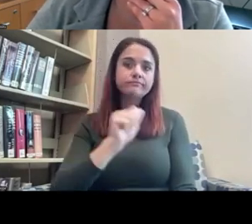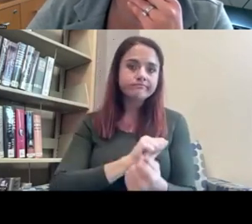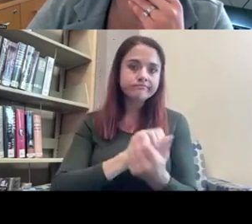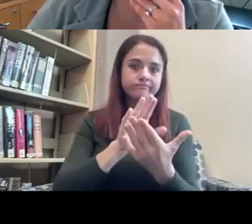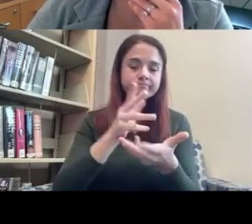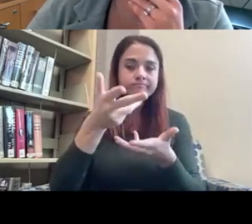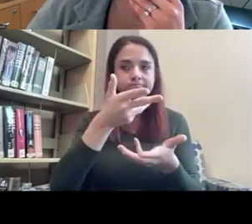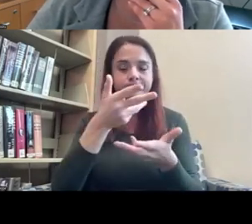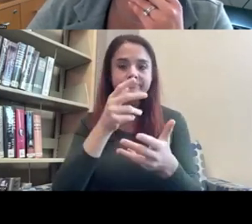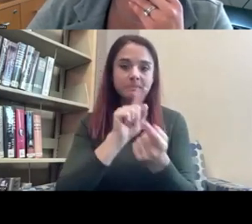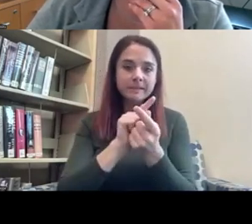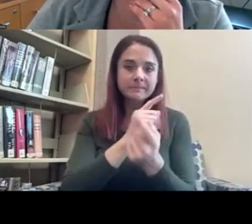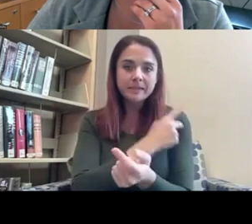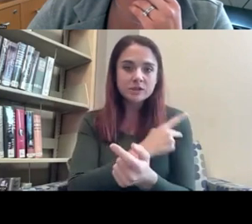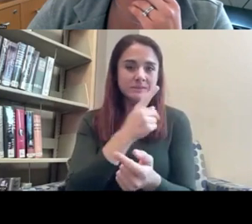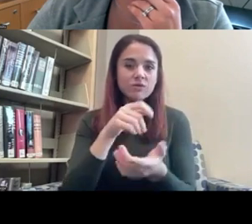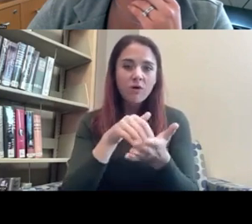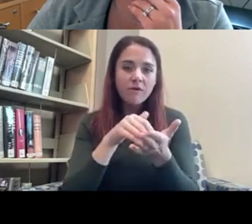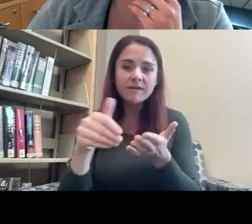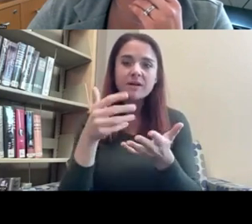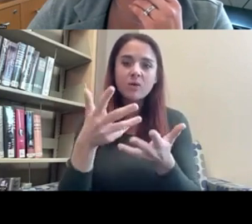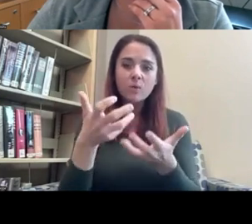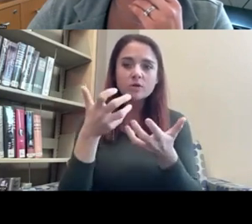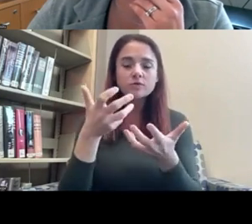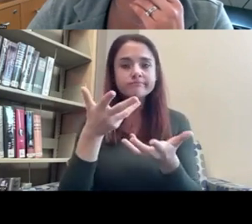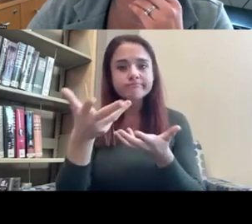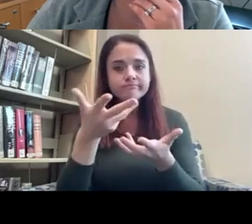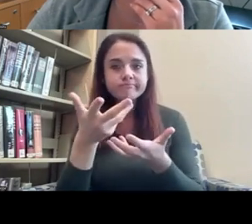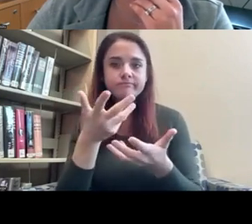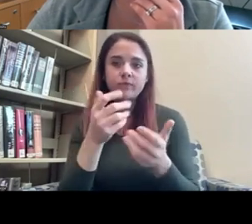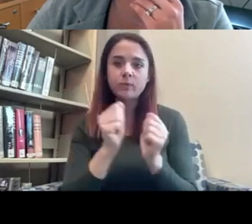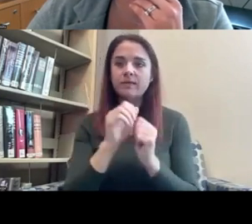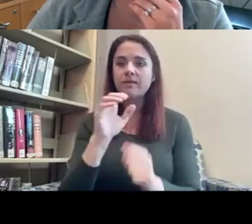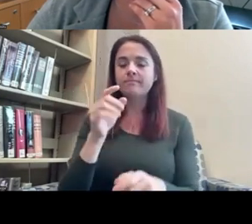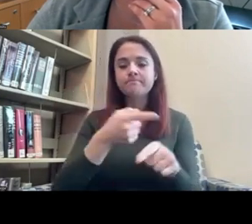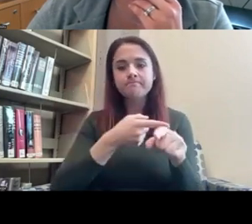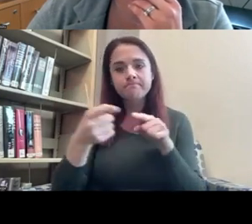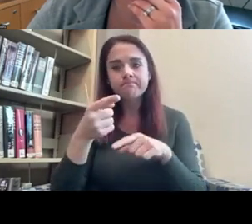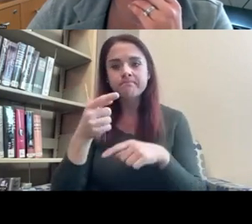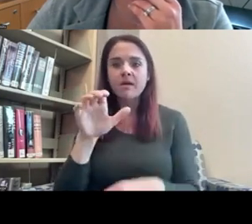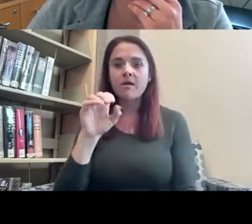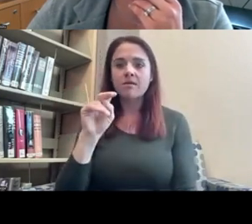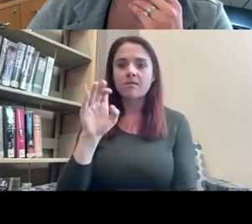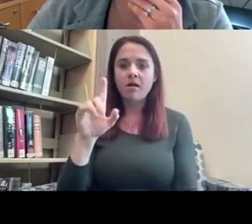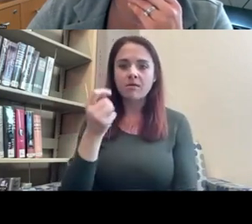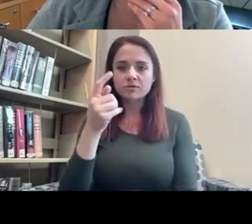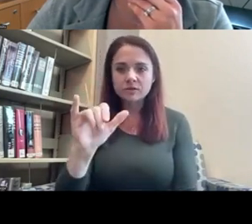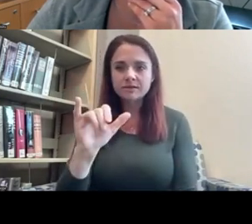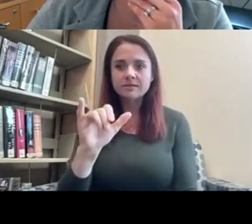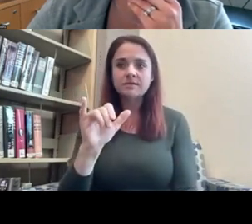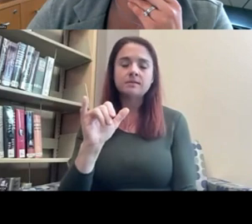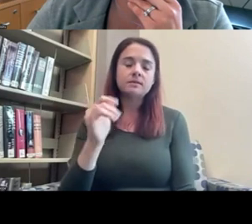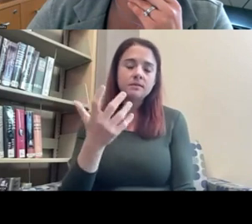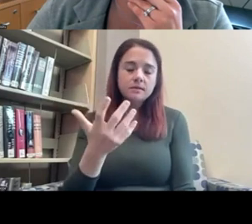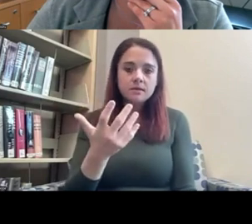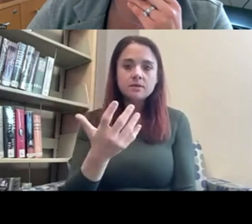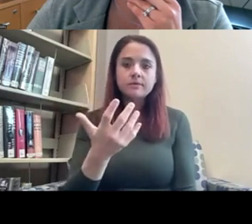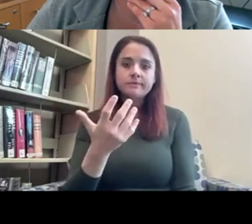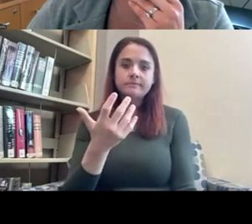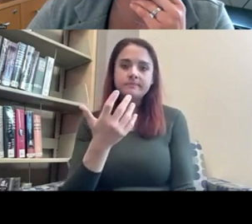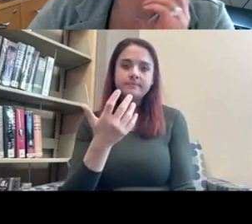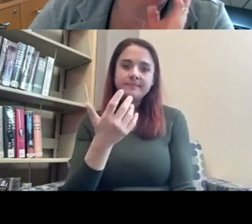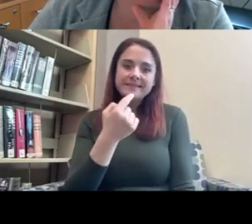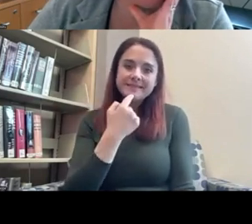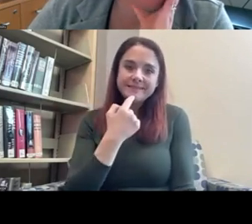patients, because they often want to talk with their oncologists personally to hear it from them that they can no longer, right now they